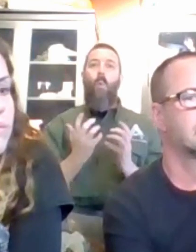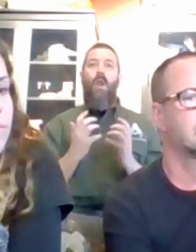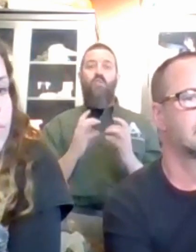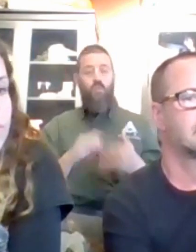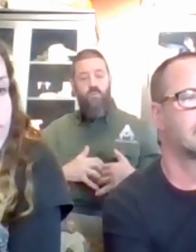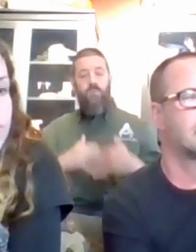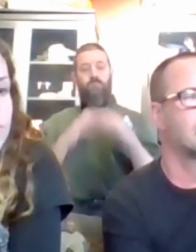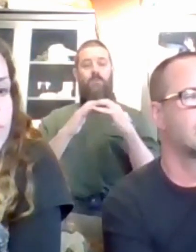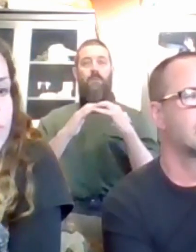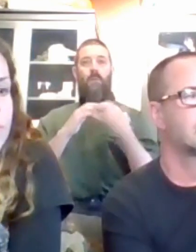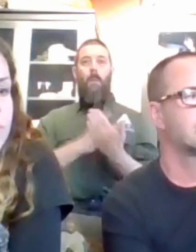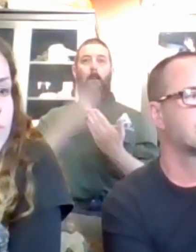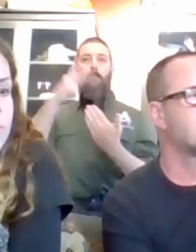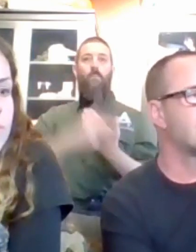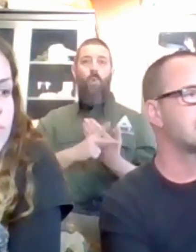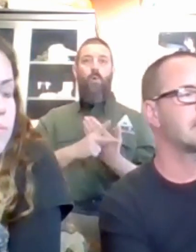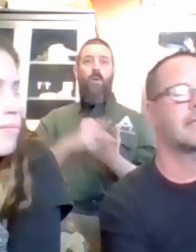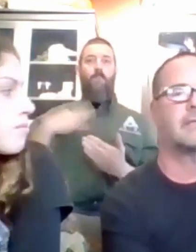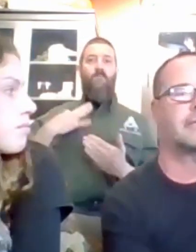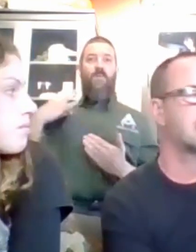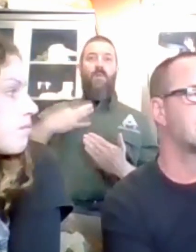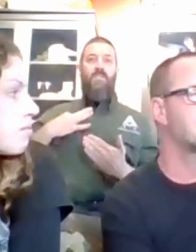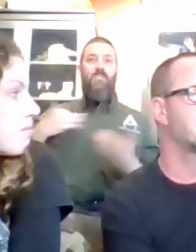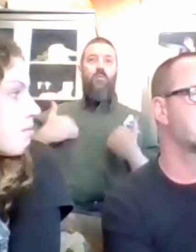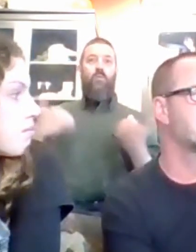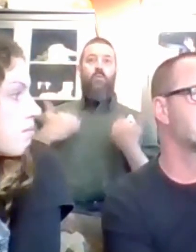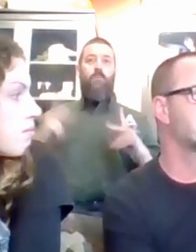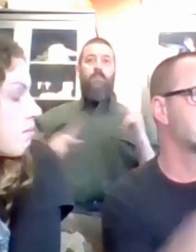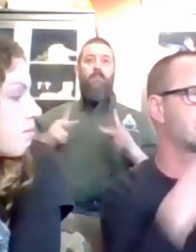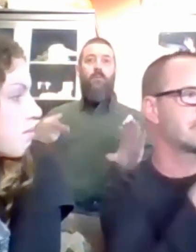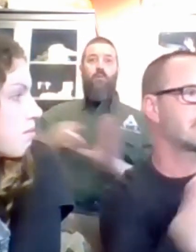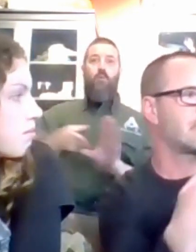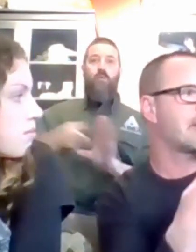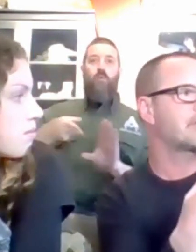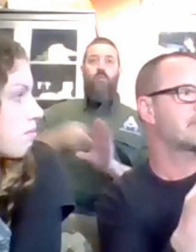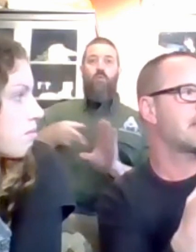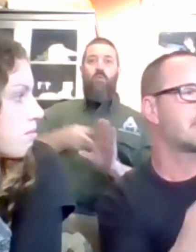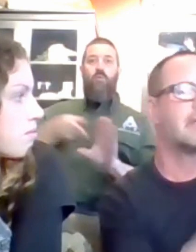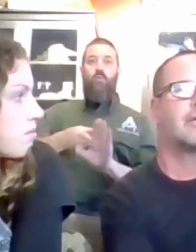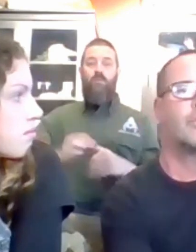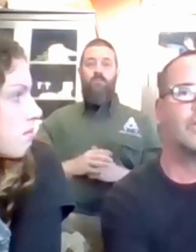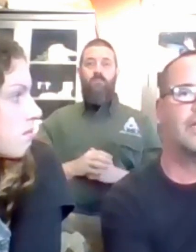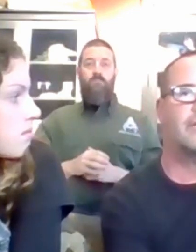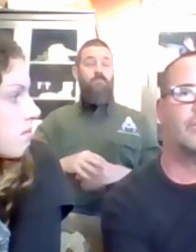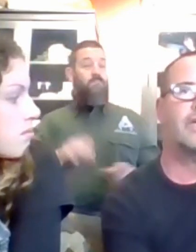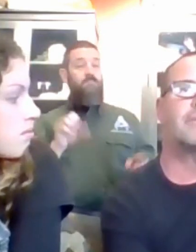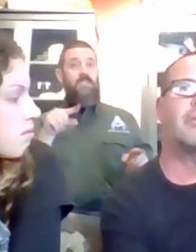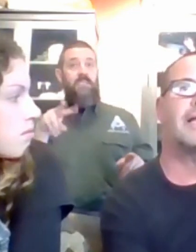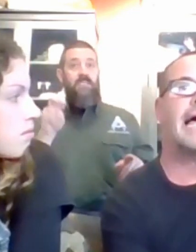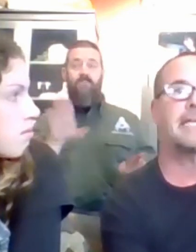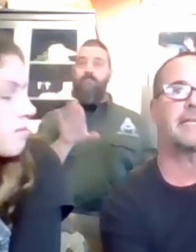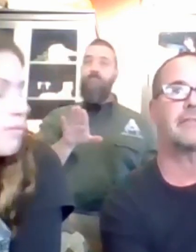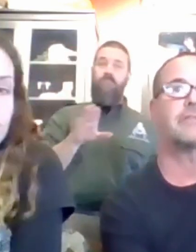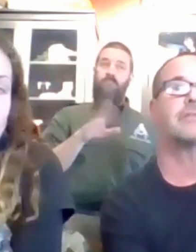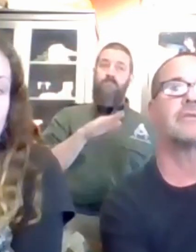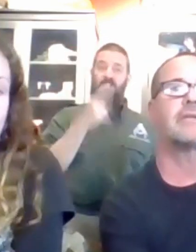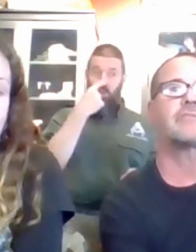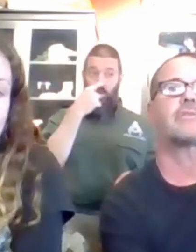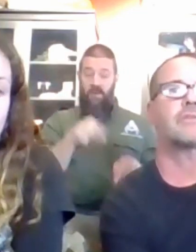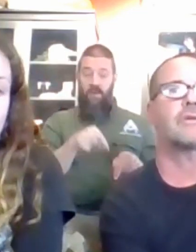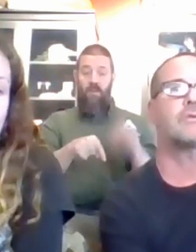she wanted to help build that volunteer program for youth. Well, actually, them kind of just go back one step?